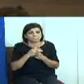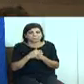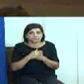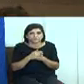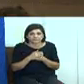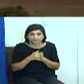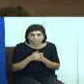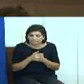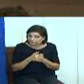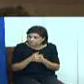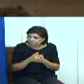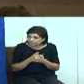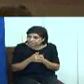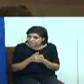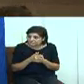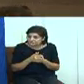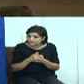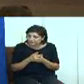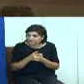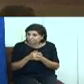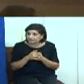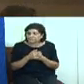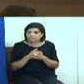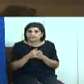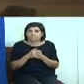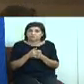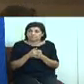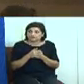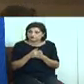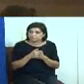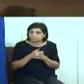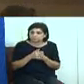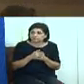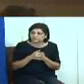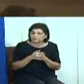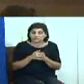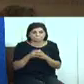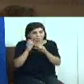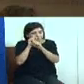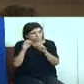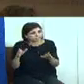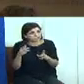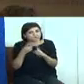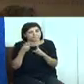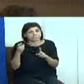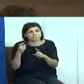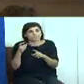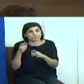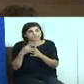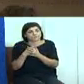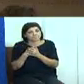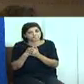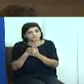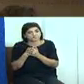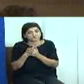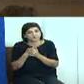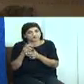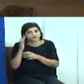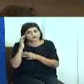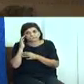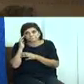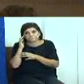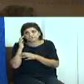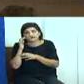Well, the former pastor, the Reverend Carlton, Lee Carlton, sends blessings to you on this day in our congregation. We acknowledge